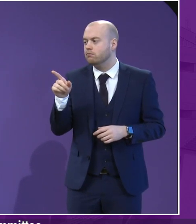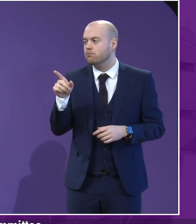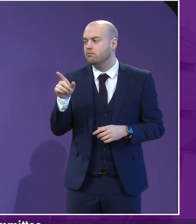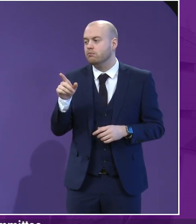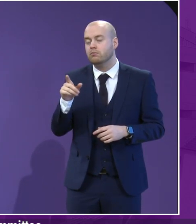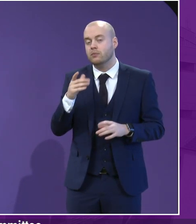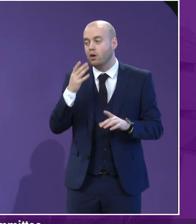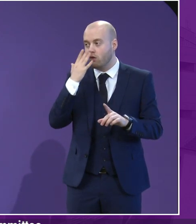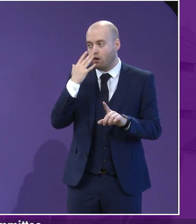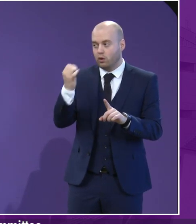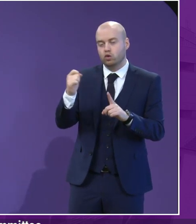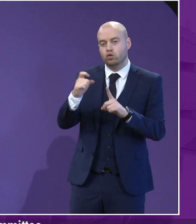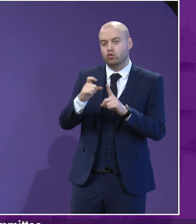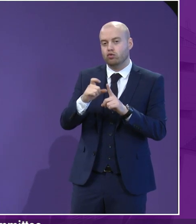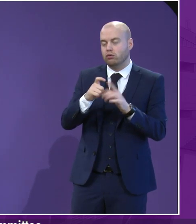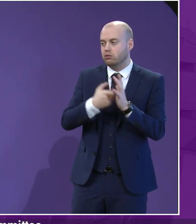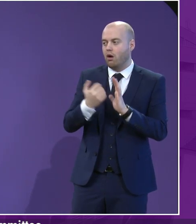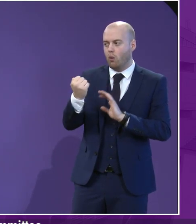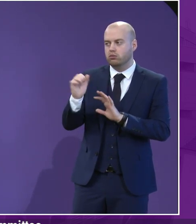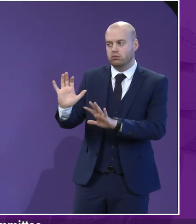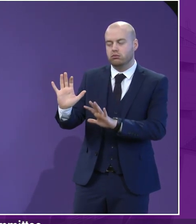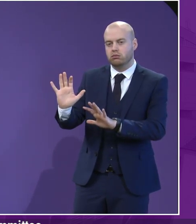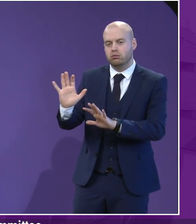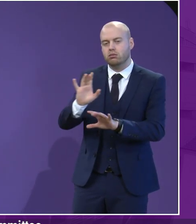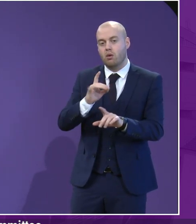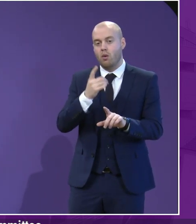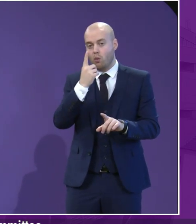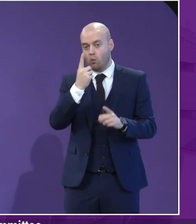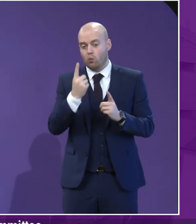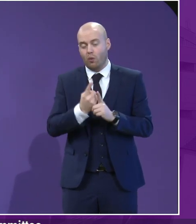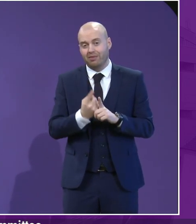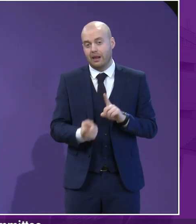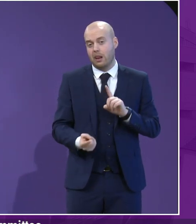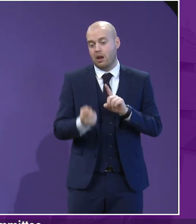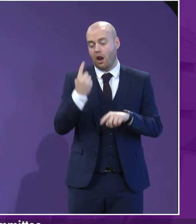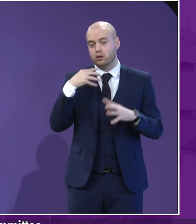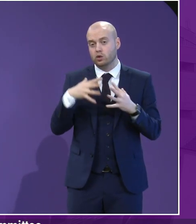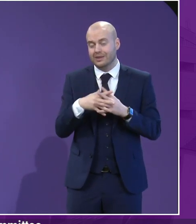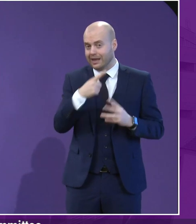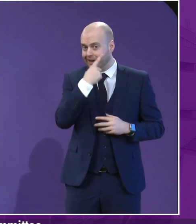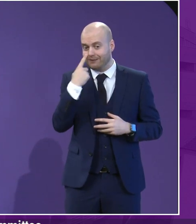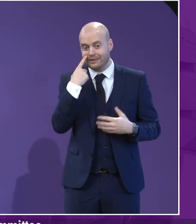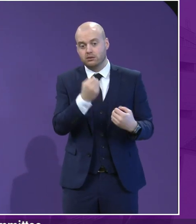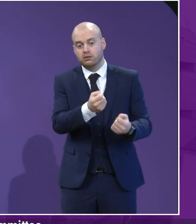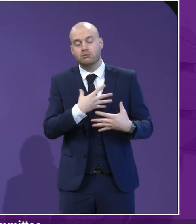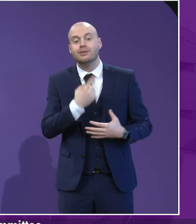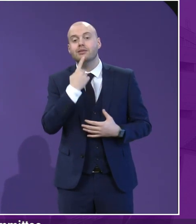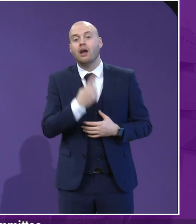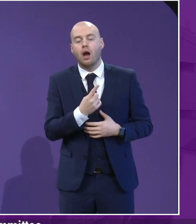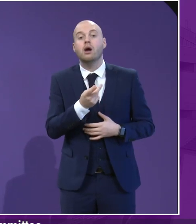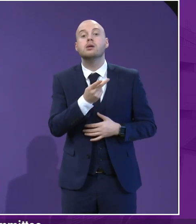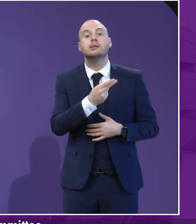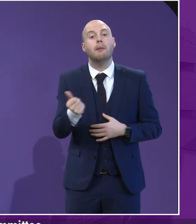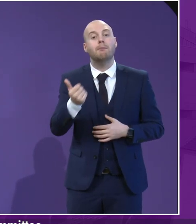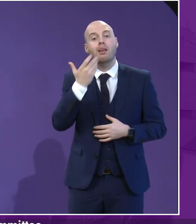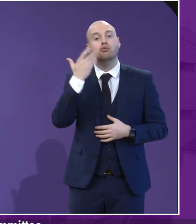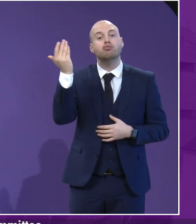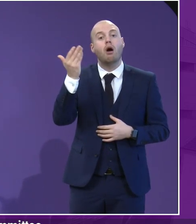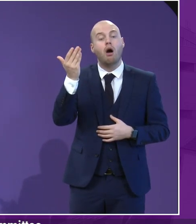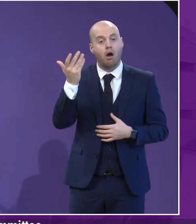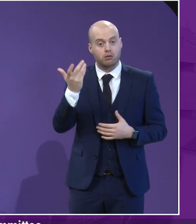every university in Scotland, as to so we could get a picture as to attrition, particularly with students with disabilities, so we could find out